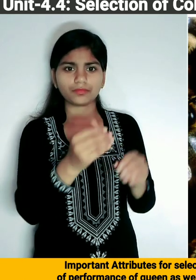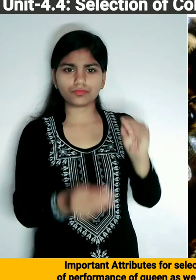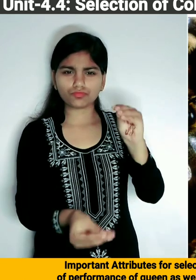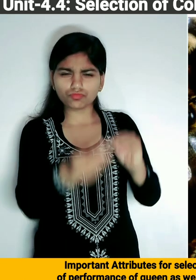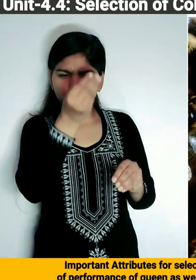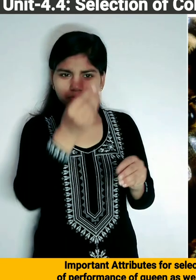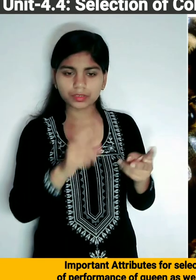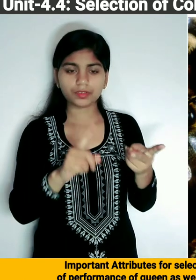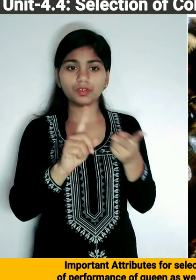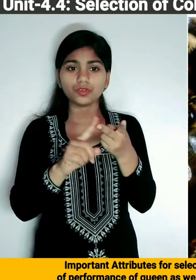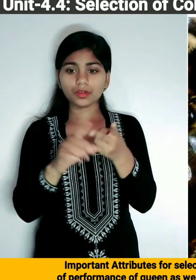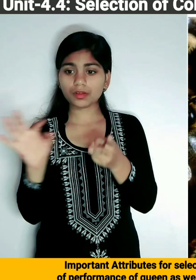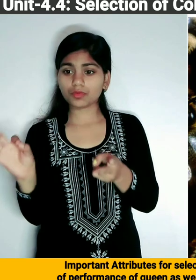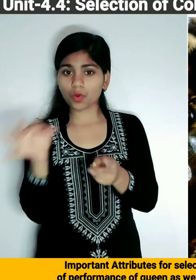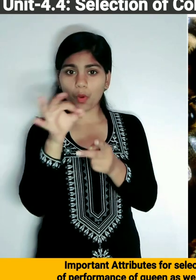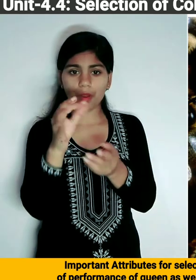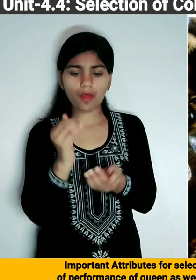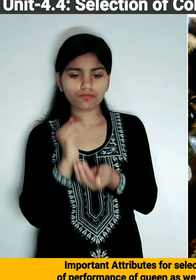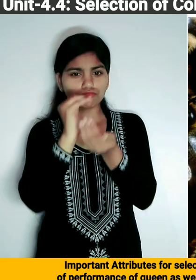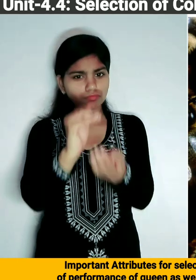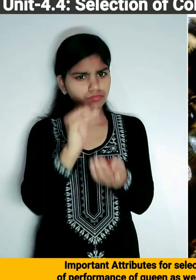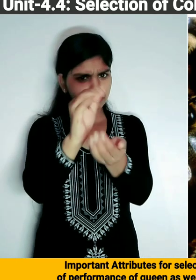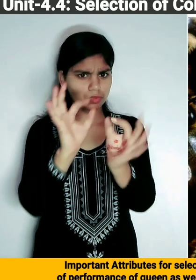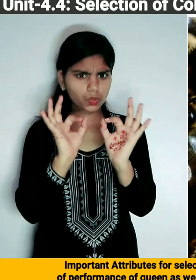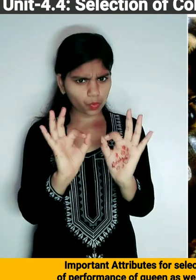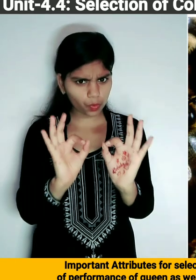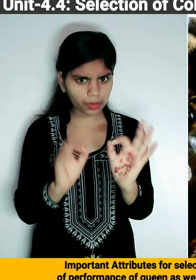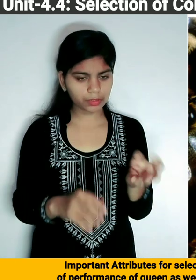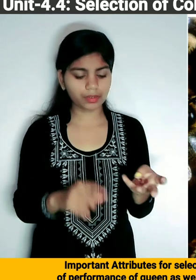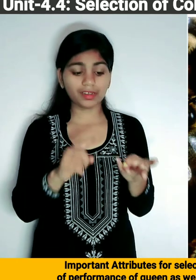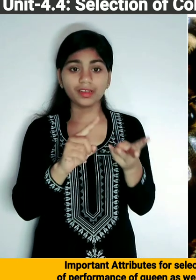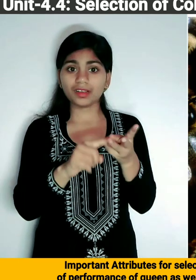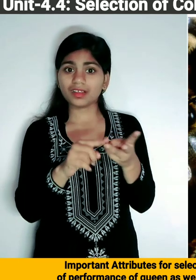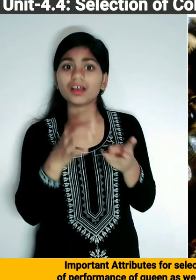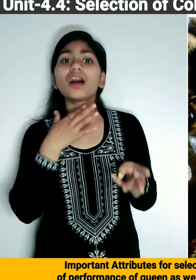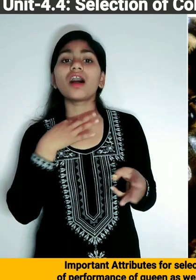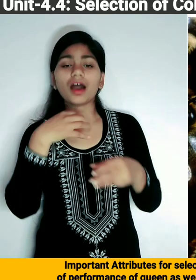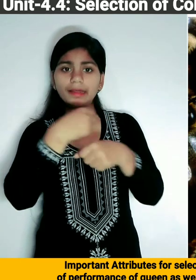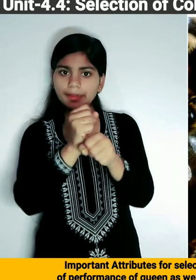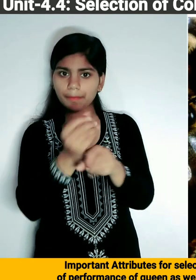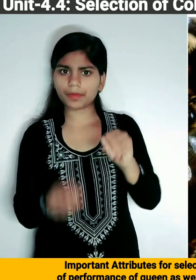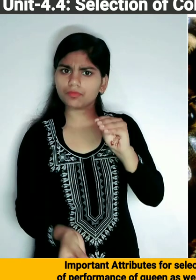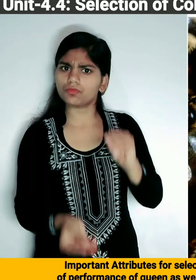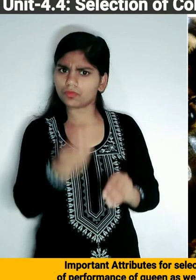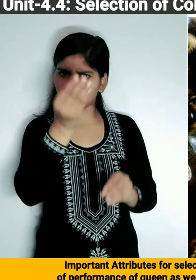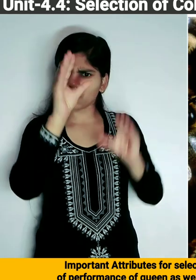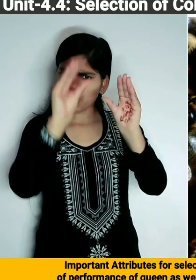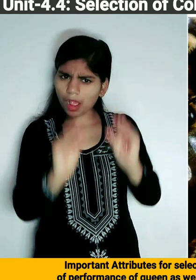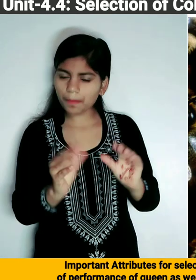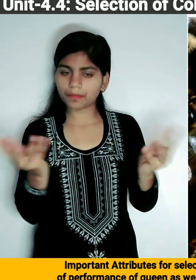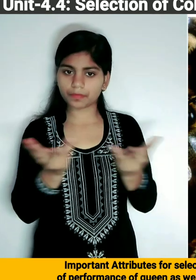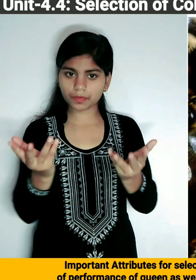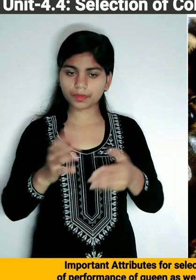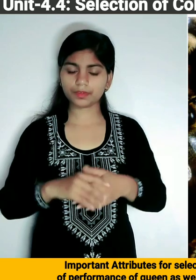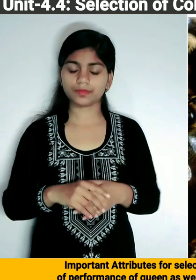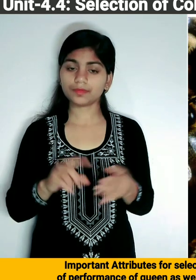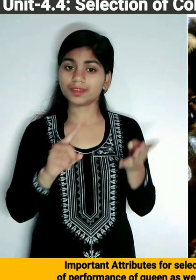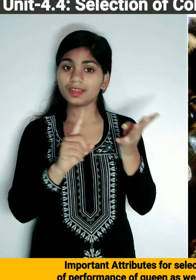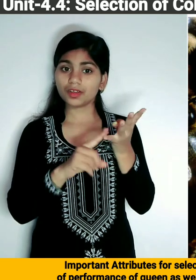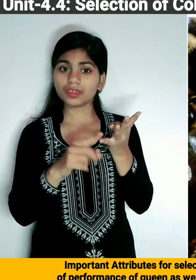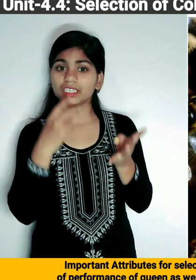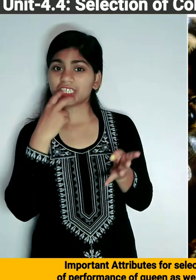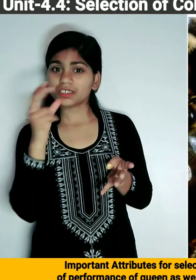progeny, offsprings such as surplus honey produced, compactness in brood